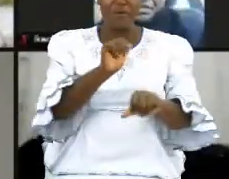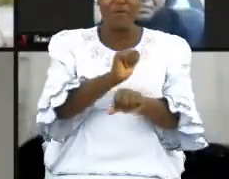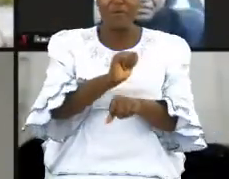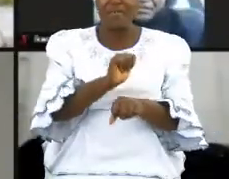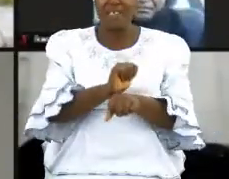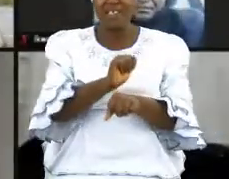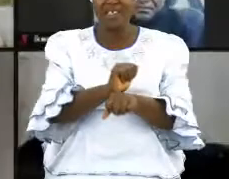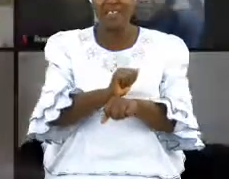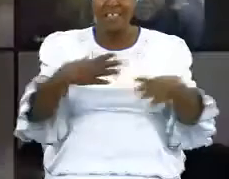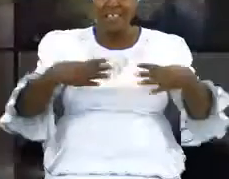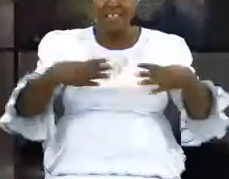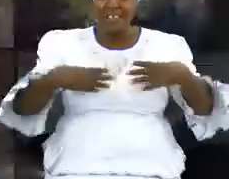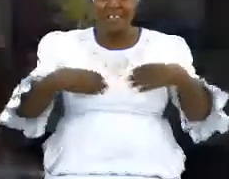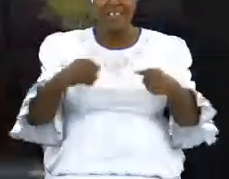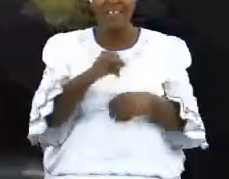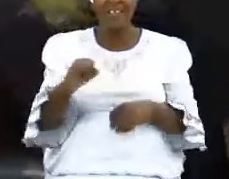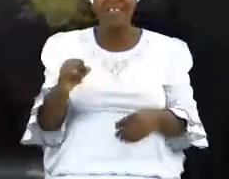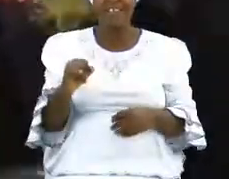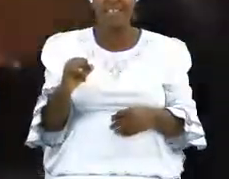healing,